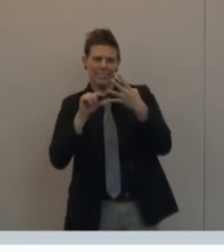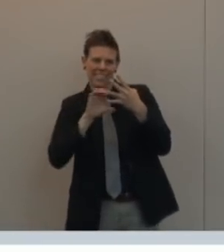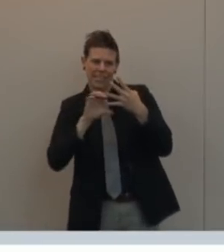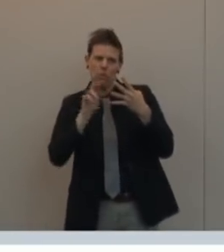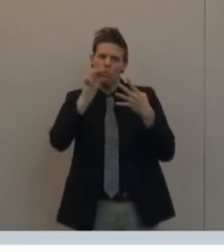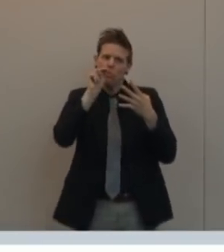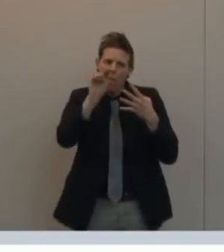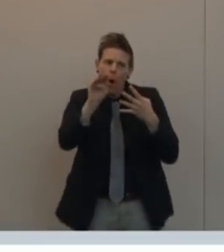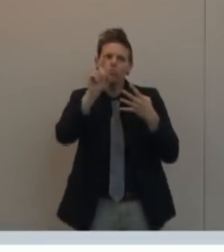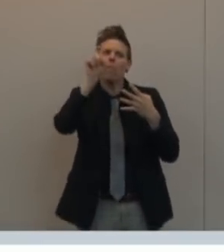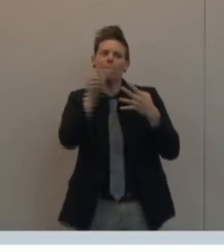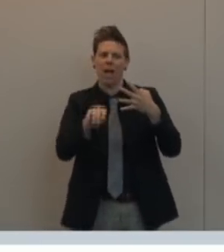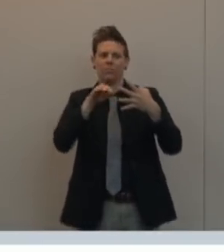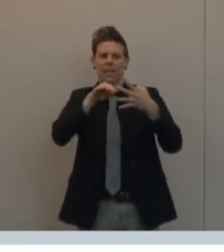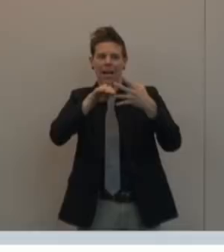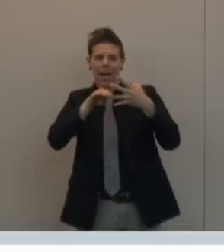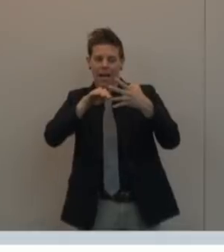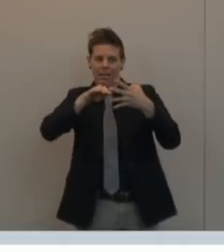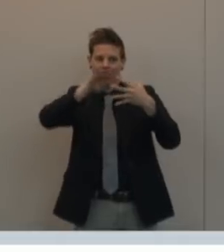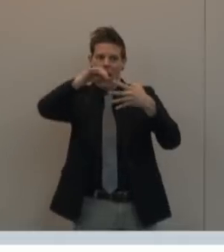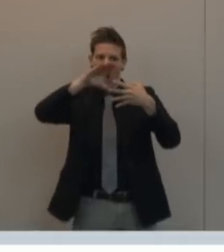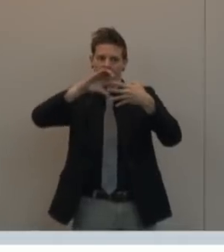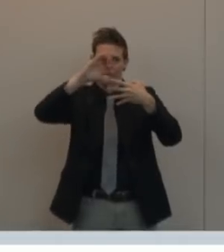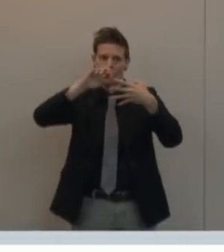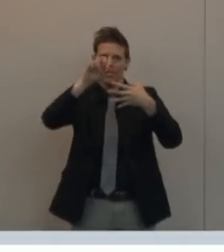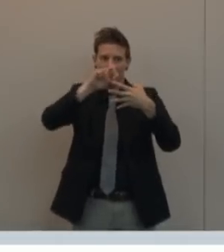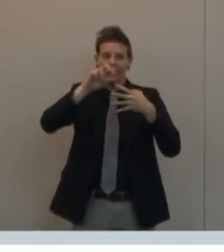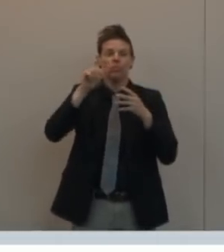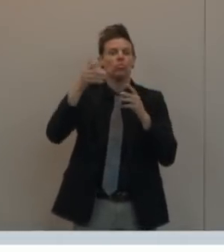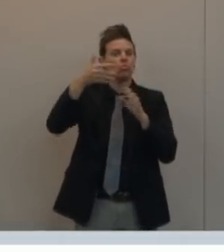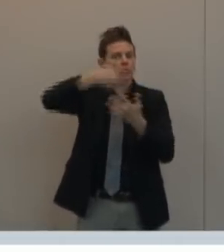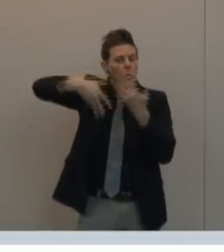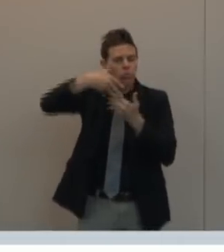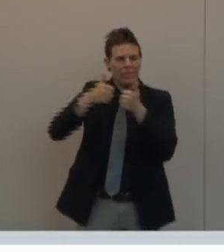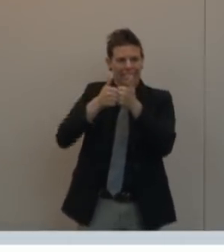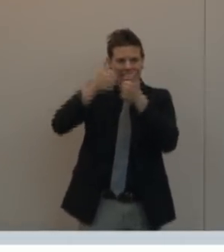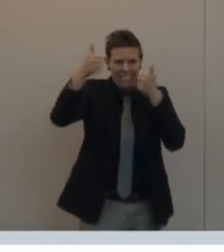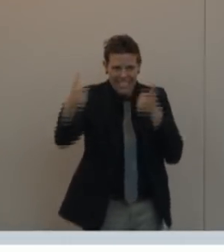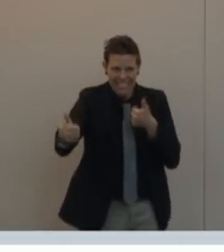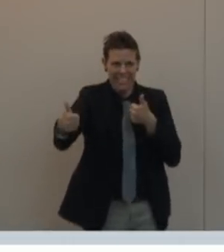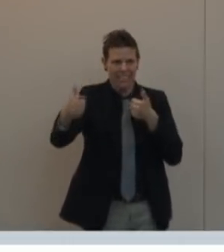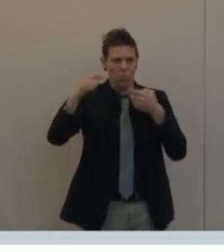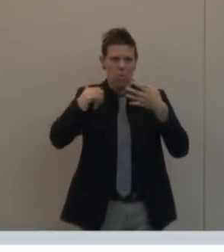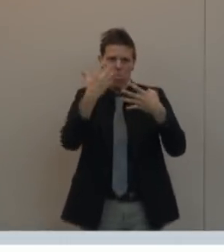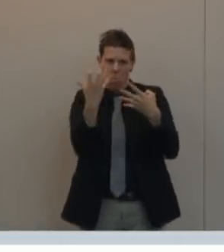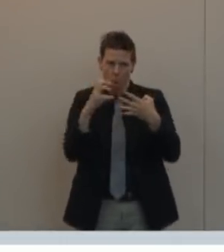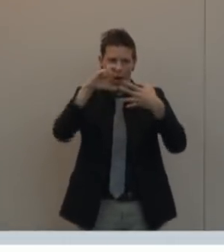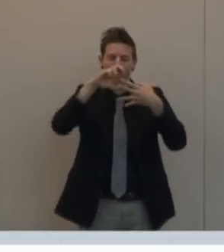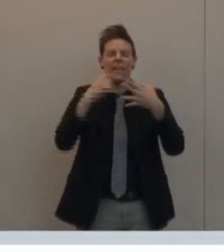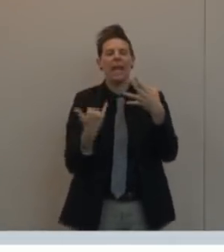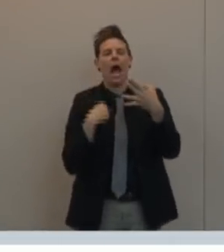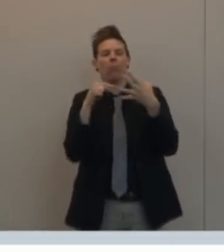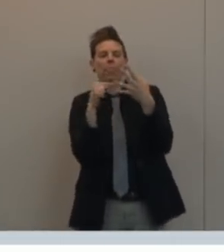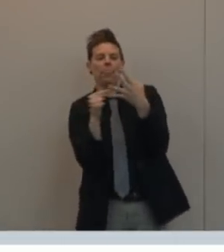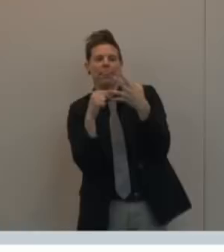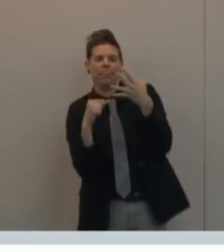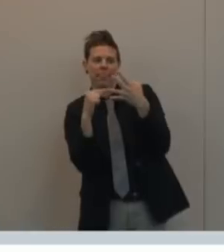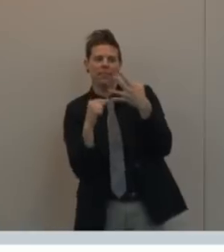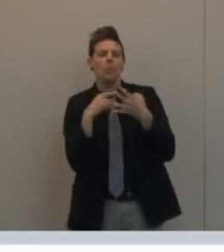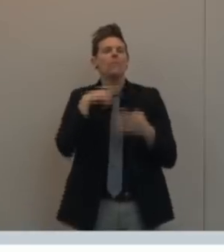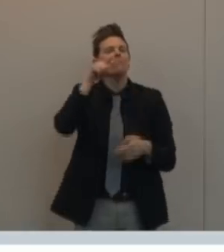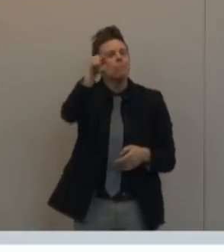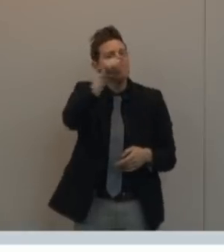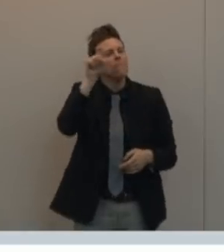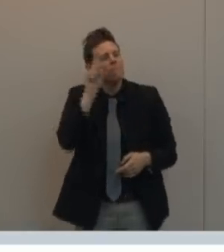and high social distancing interventions, which means that everybody has to find ways to cut back